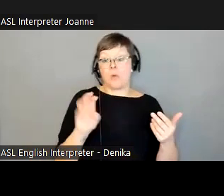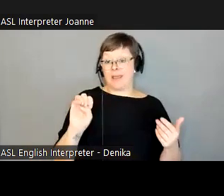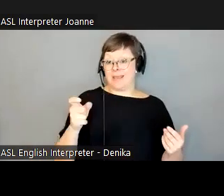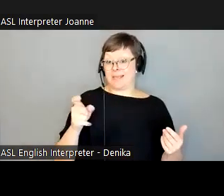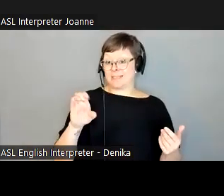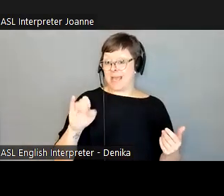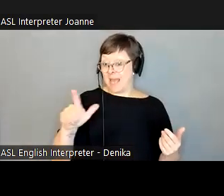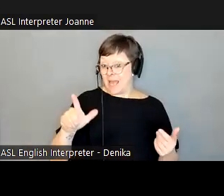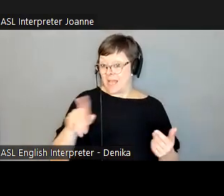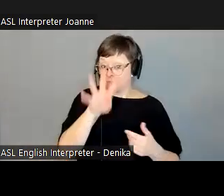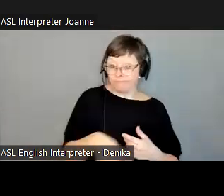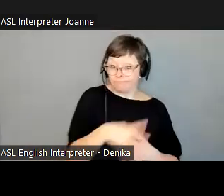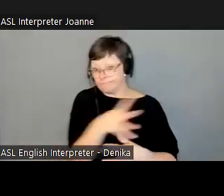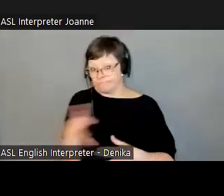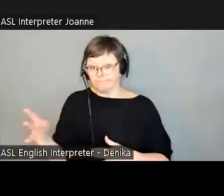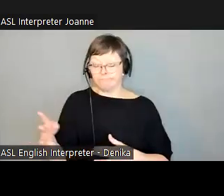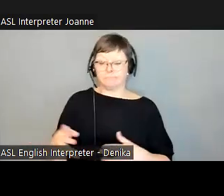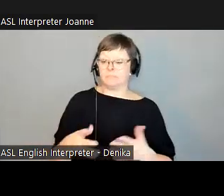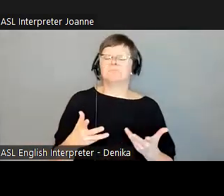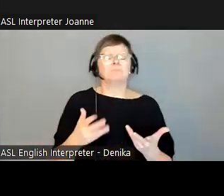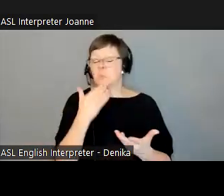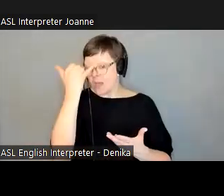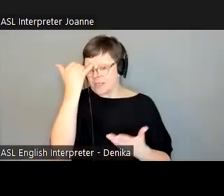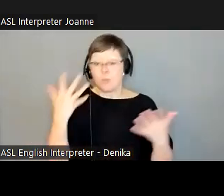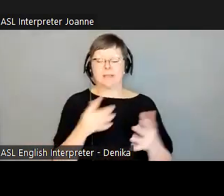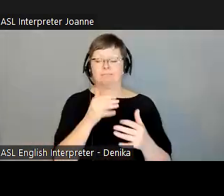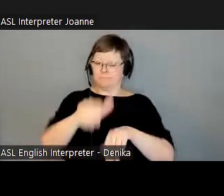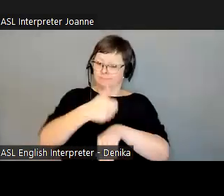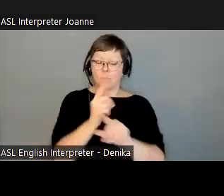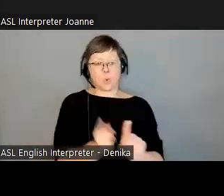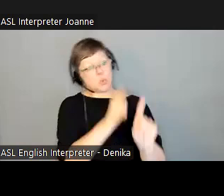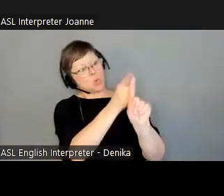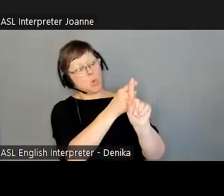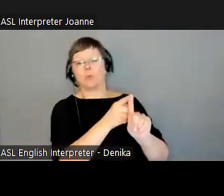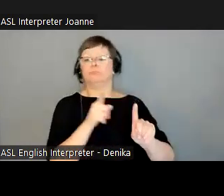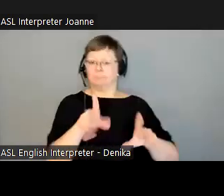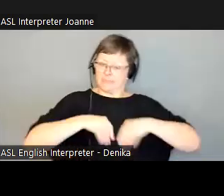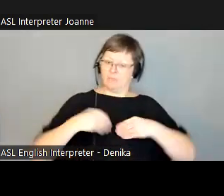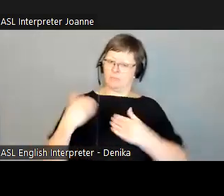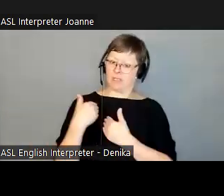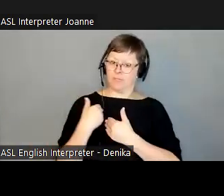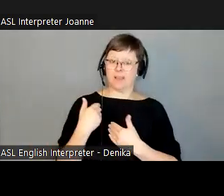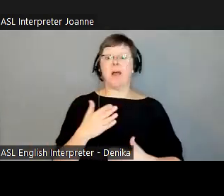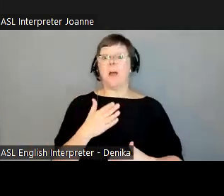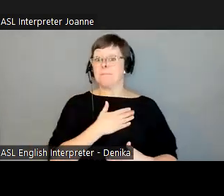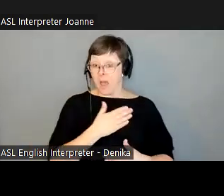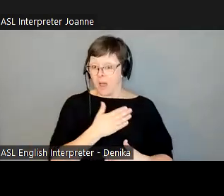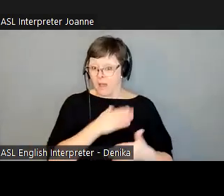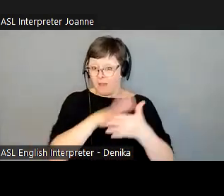spreadsheet, but just make yourself a goal and sort of hold yourself accountable. I actually block a section of my